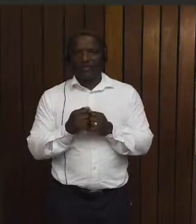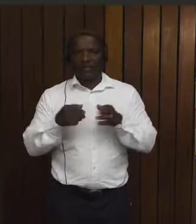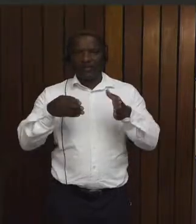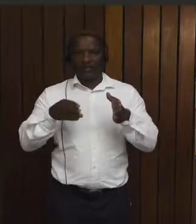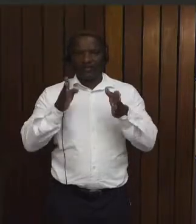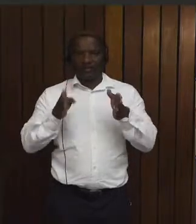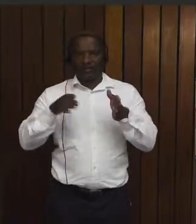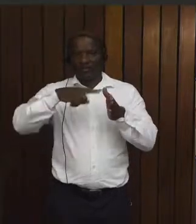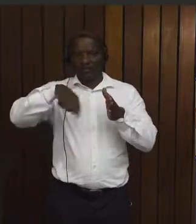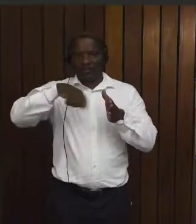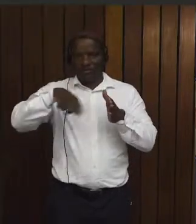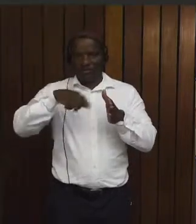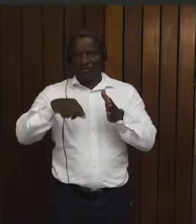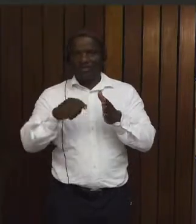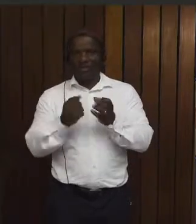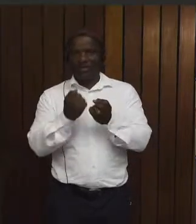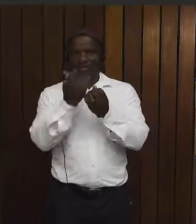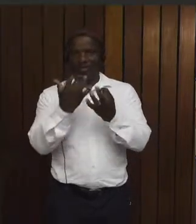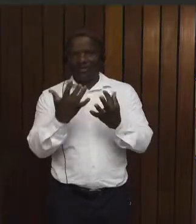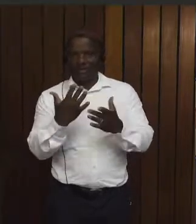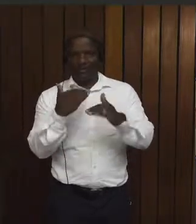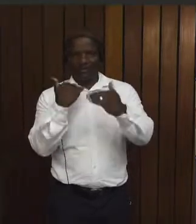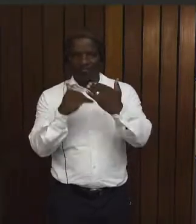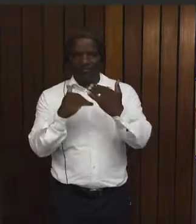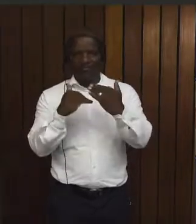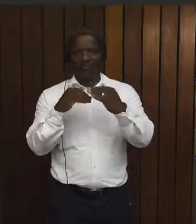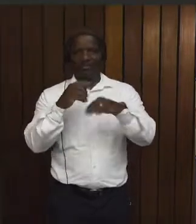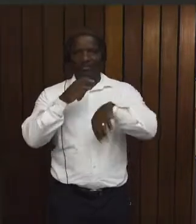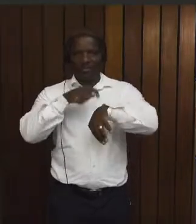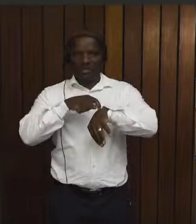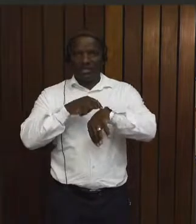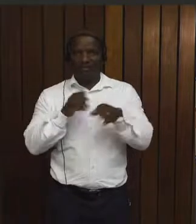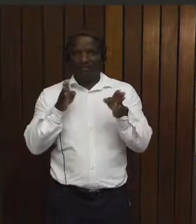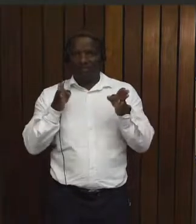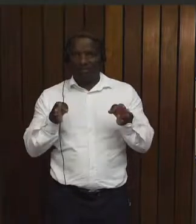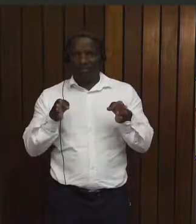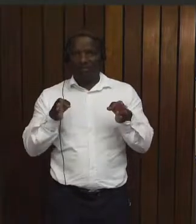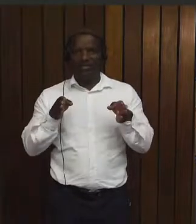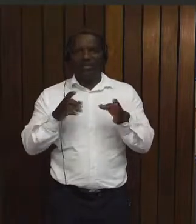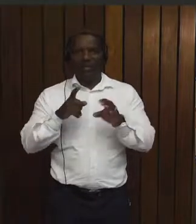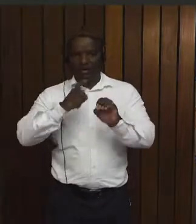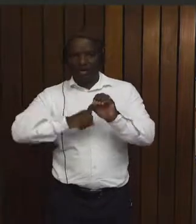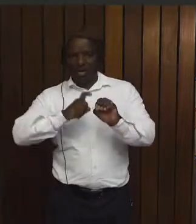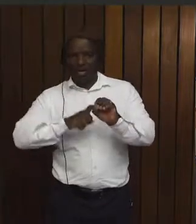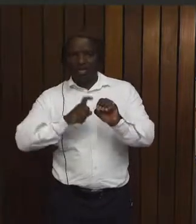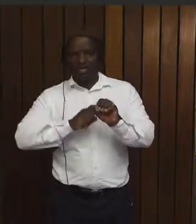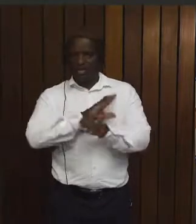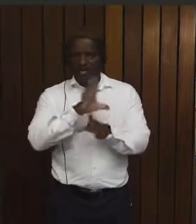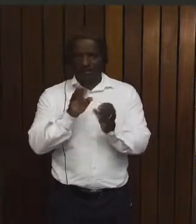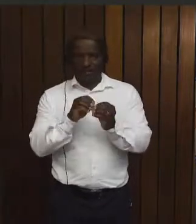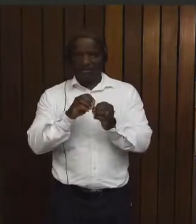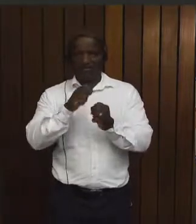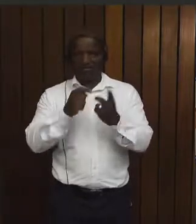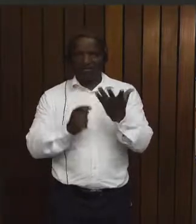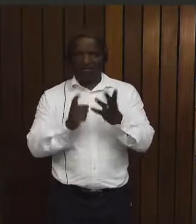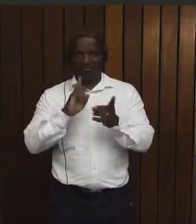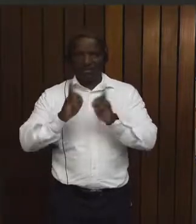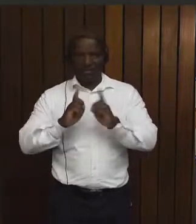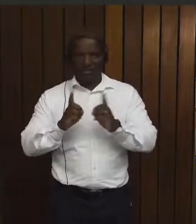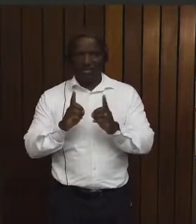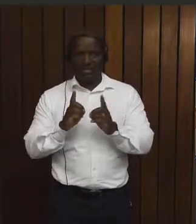time, budget, and quality. So to that extent, we are very